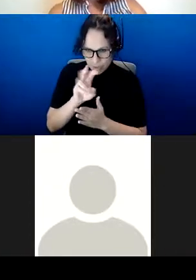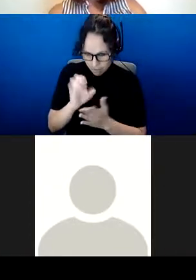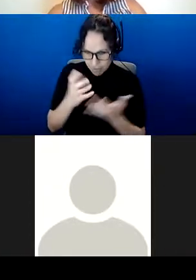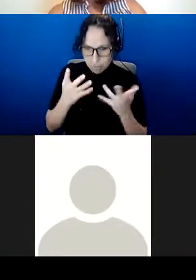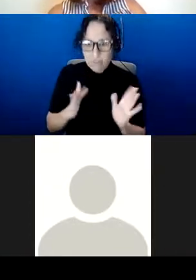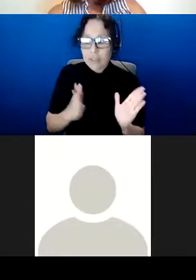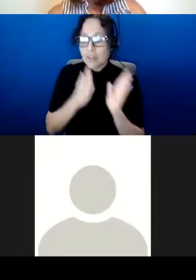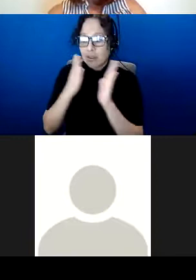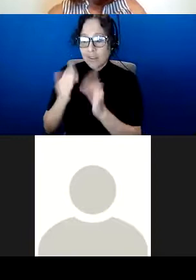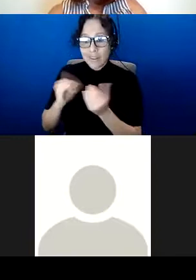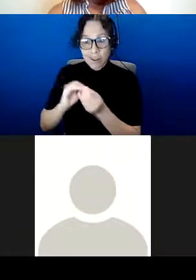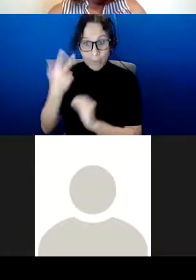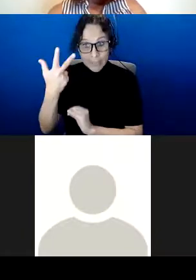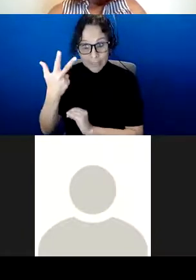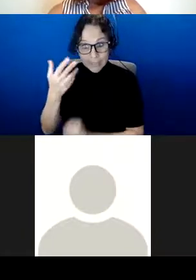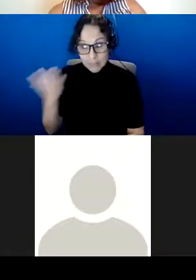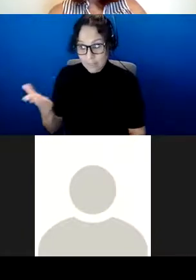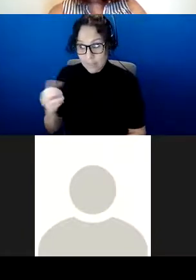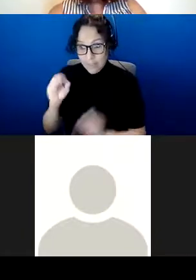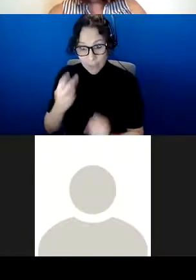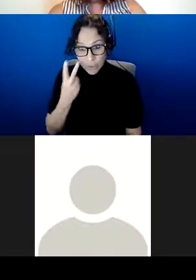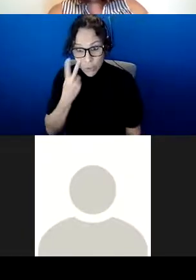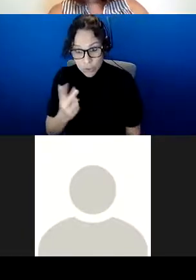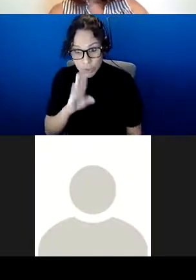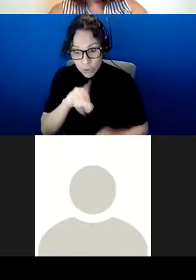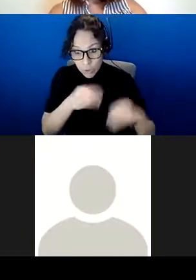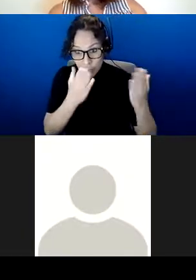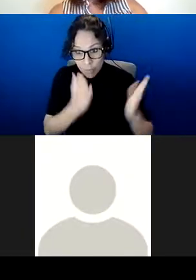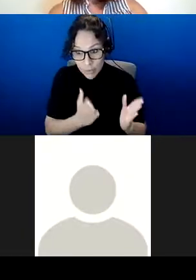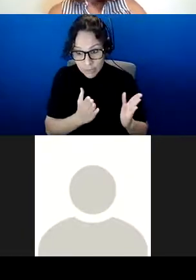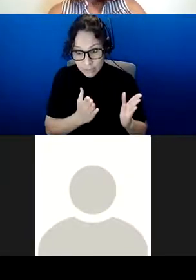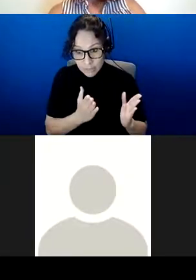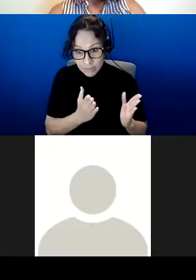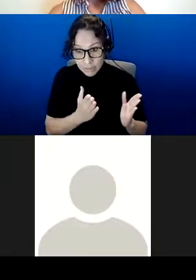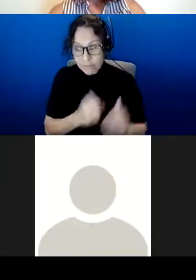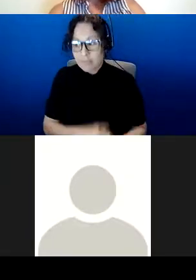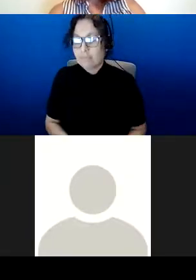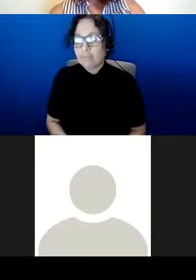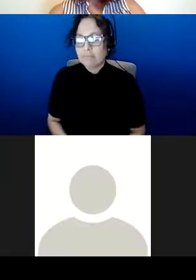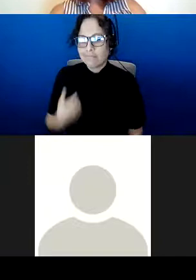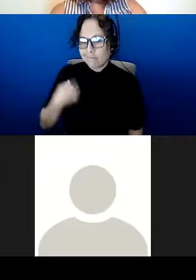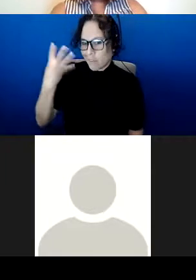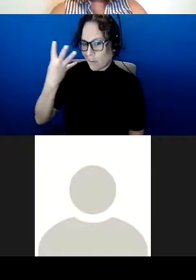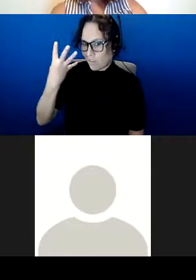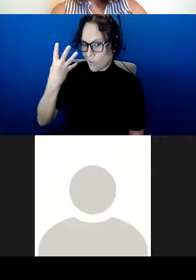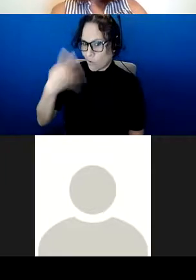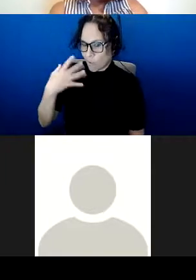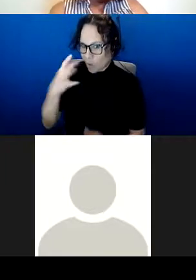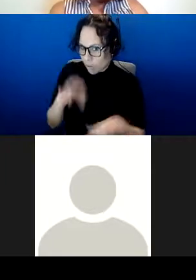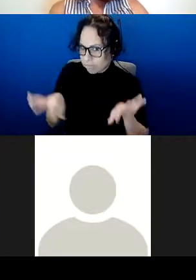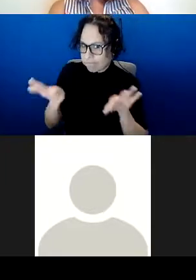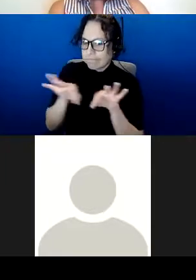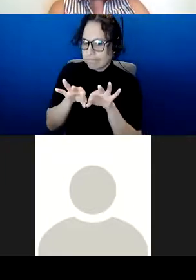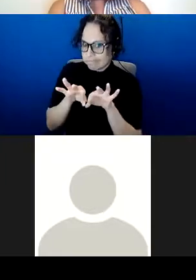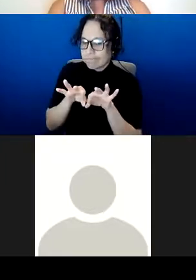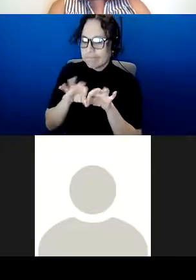take a look at number 3. Can you see your provider? Here are 4 keys being able to see